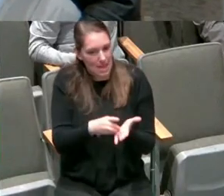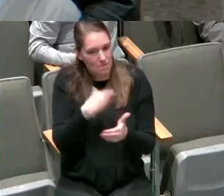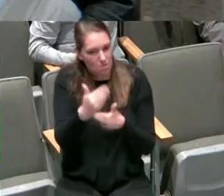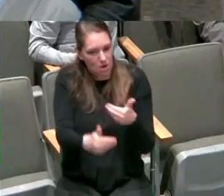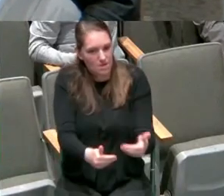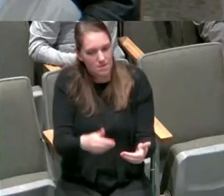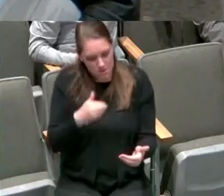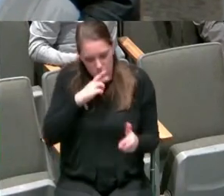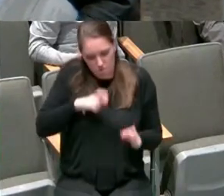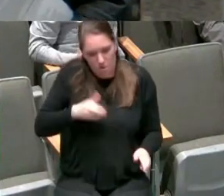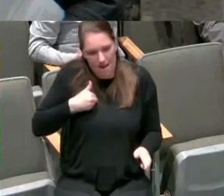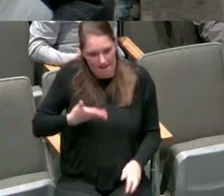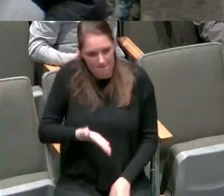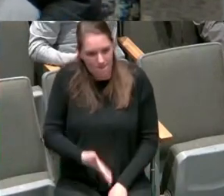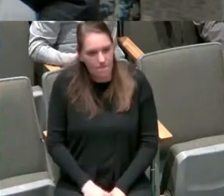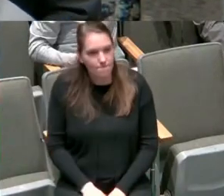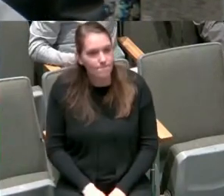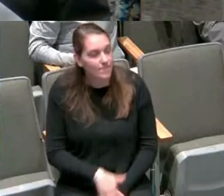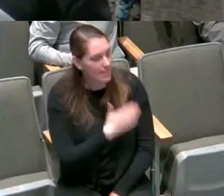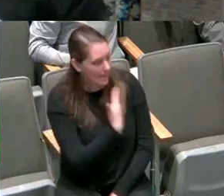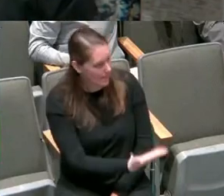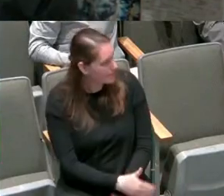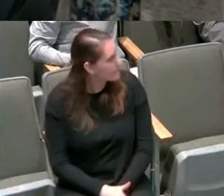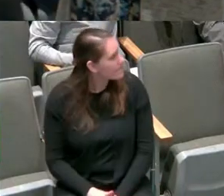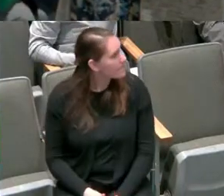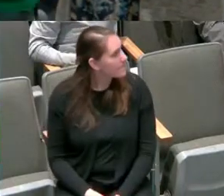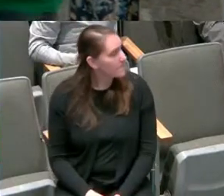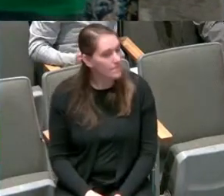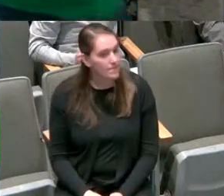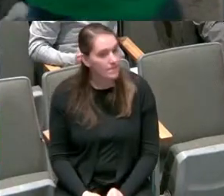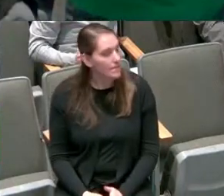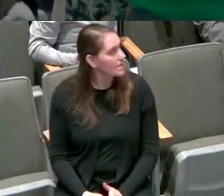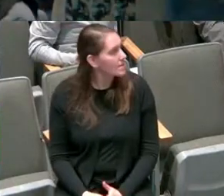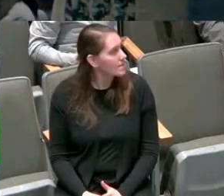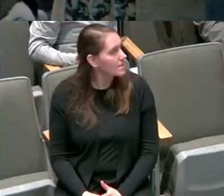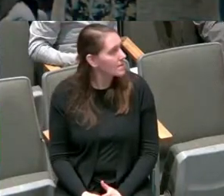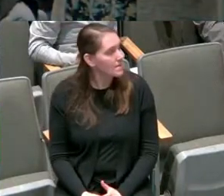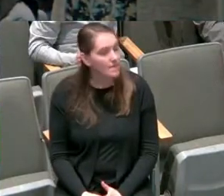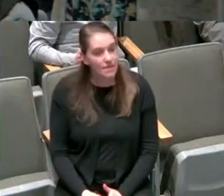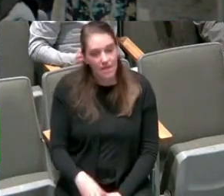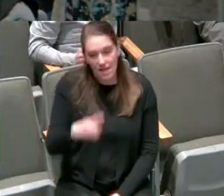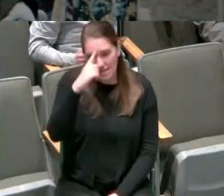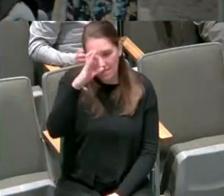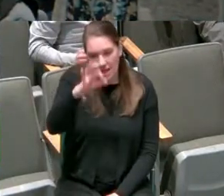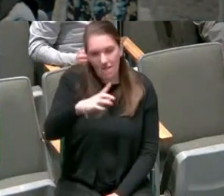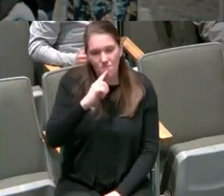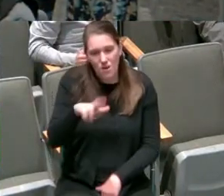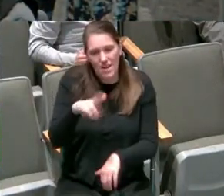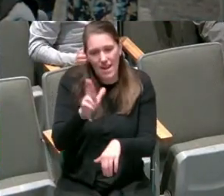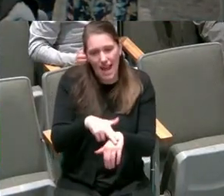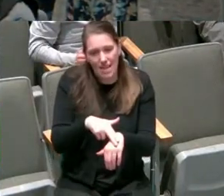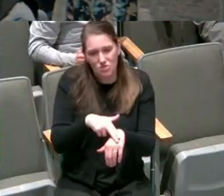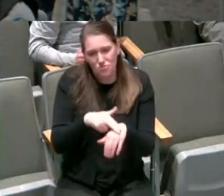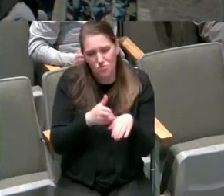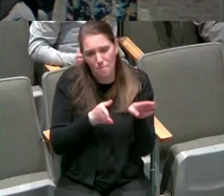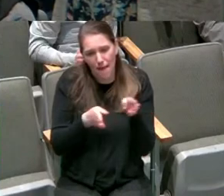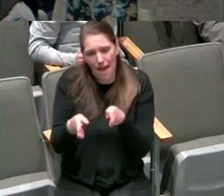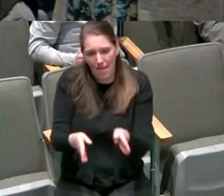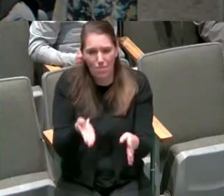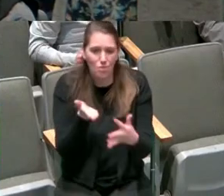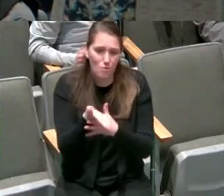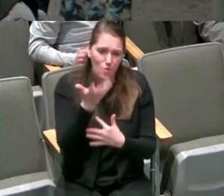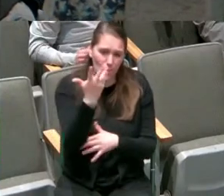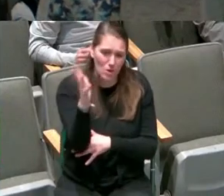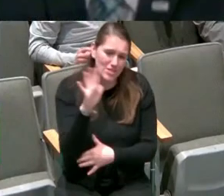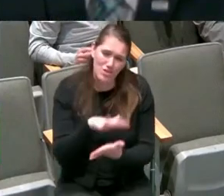included in the article thank you it's the thought for a natural path through the woods thank